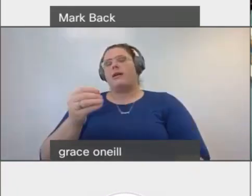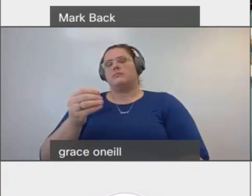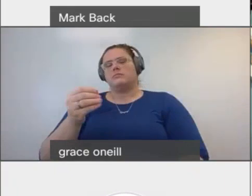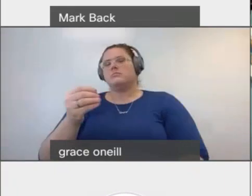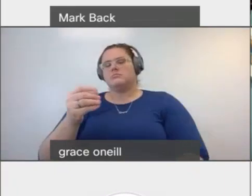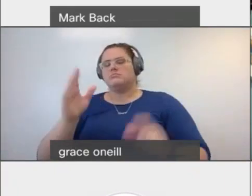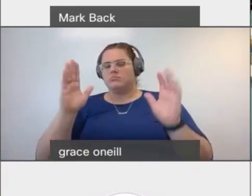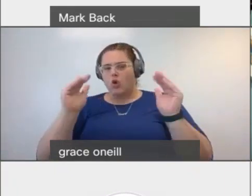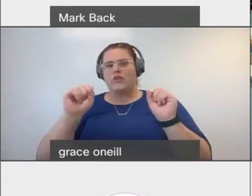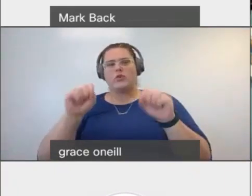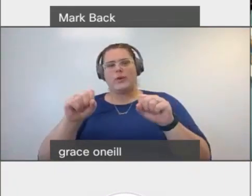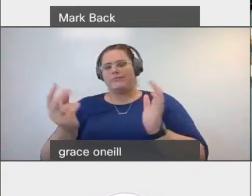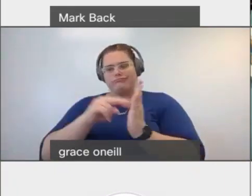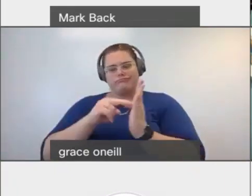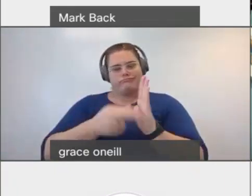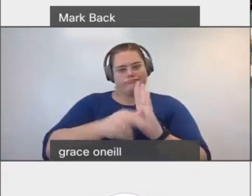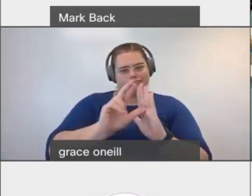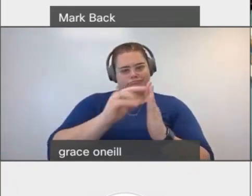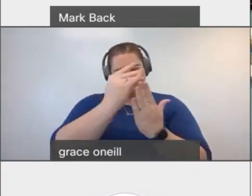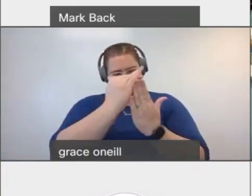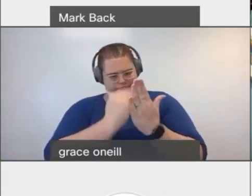service coordinator saying,